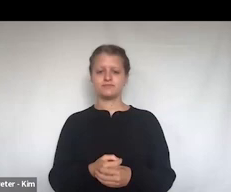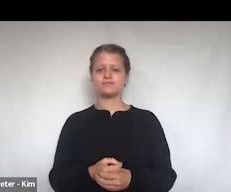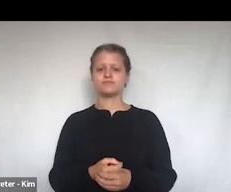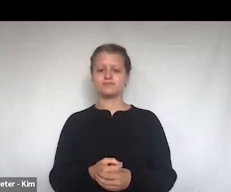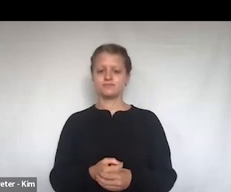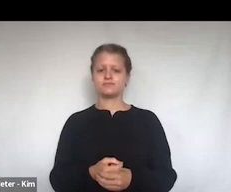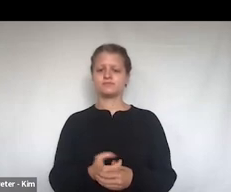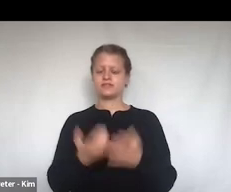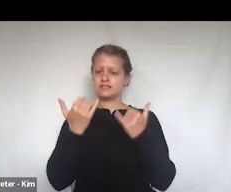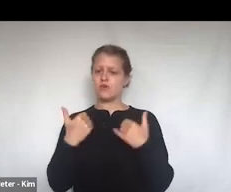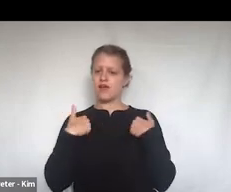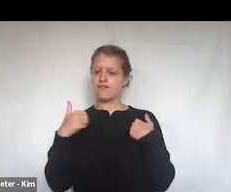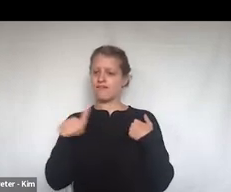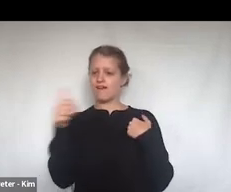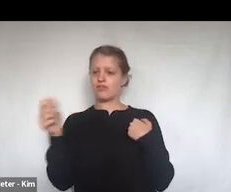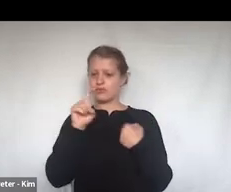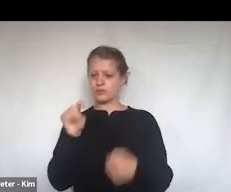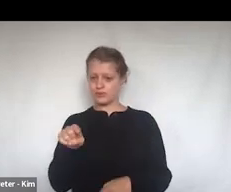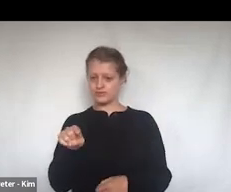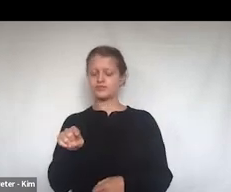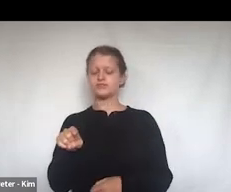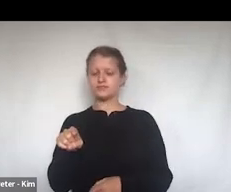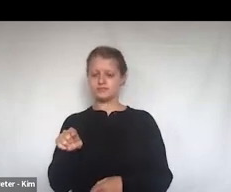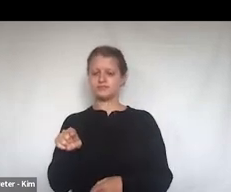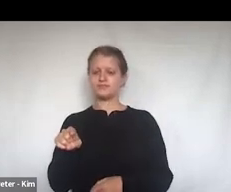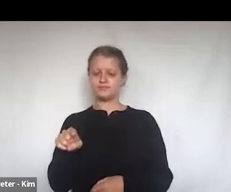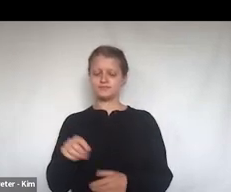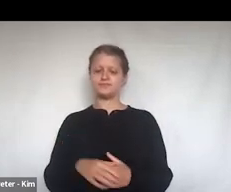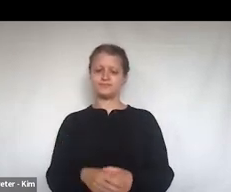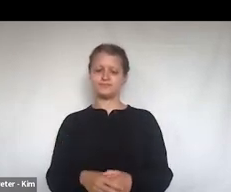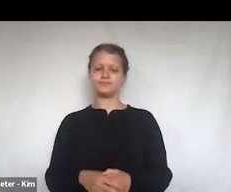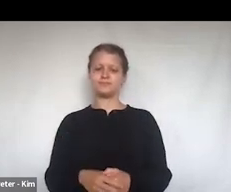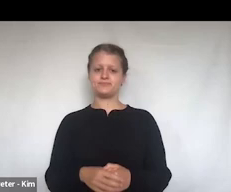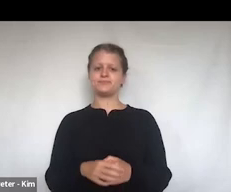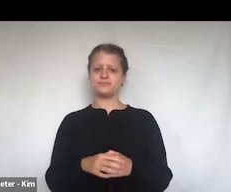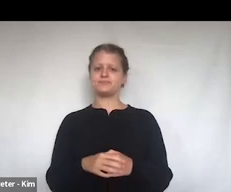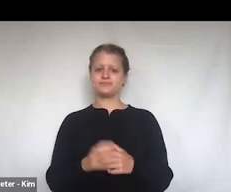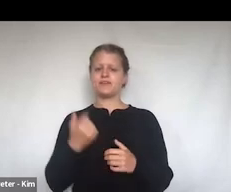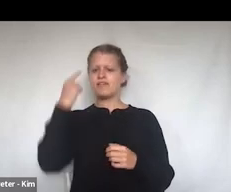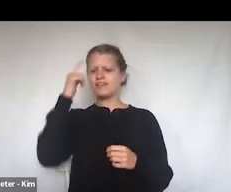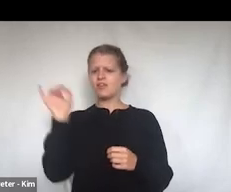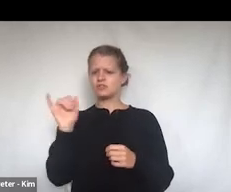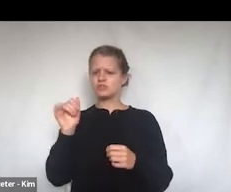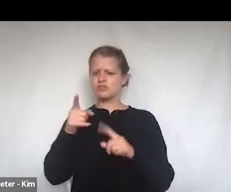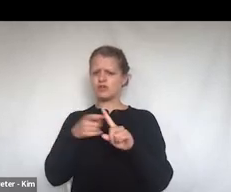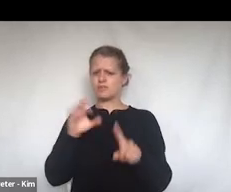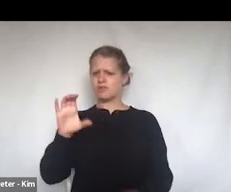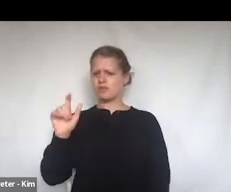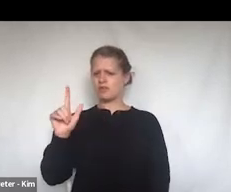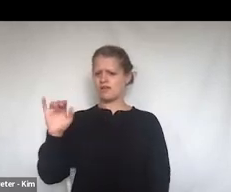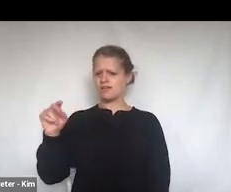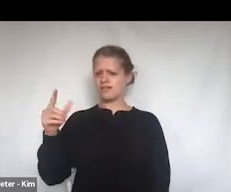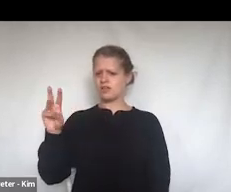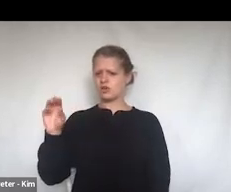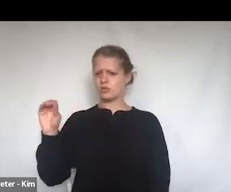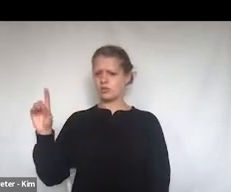seeing another question here, and it says, I believe this one is also from the Collingwood Neighborhood House viewing party.